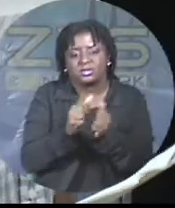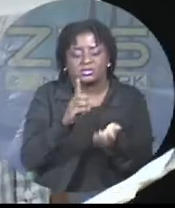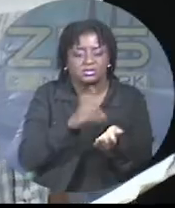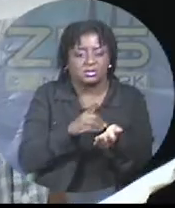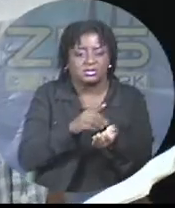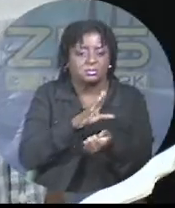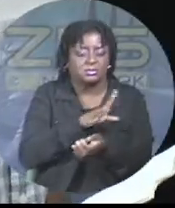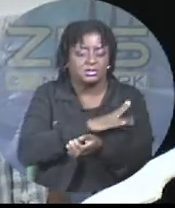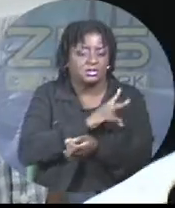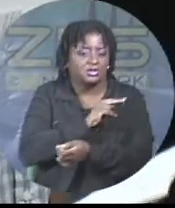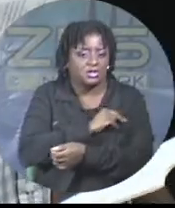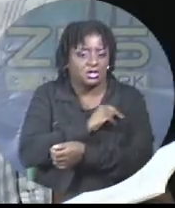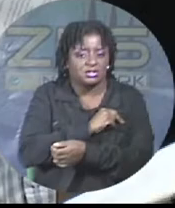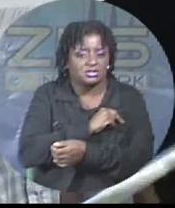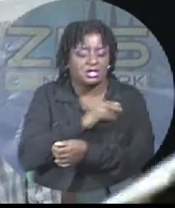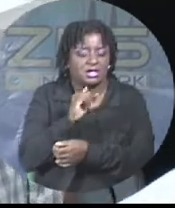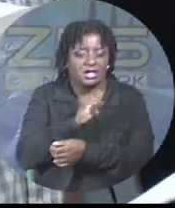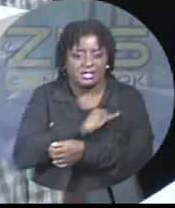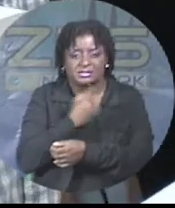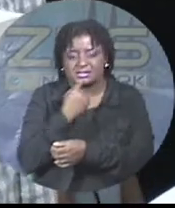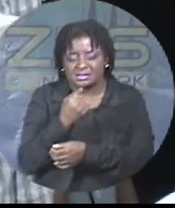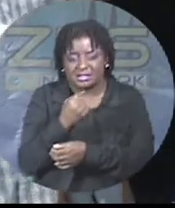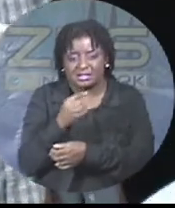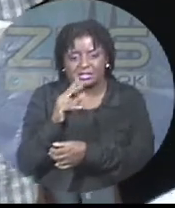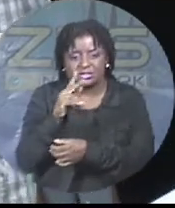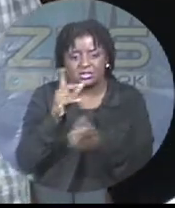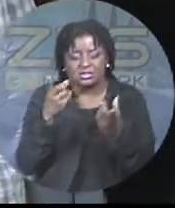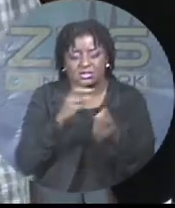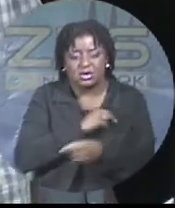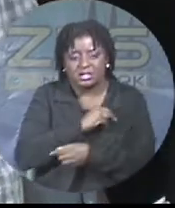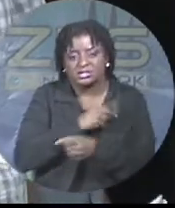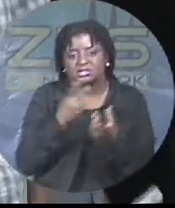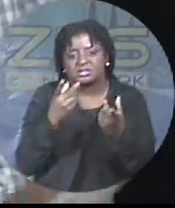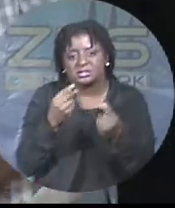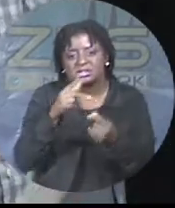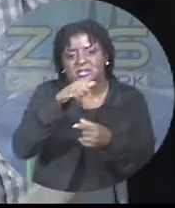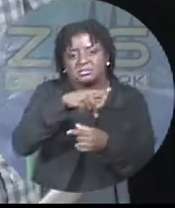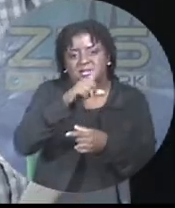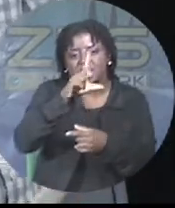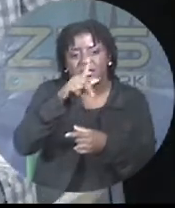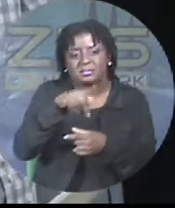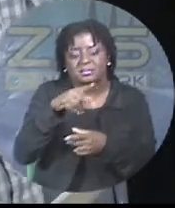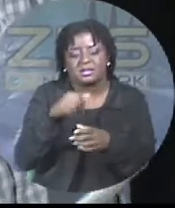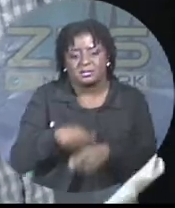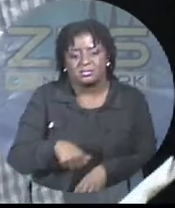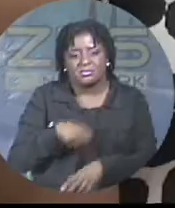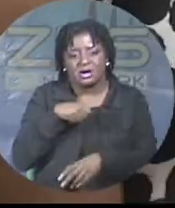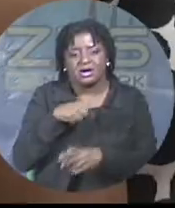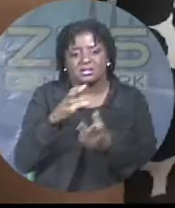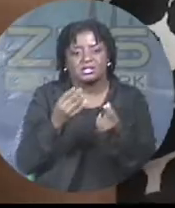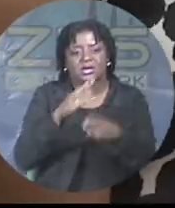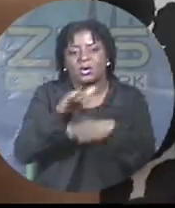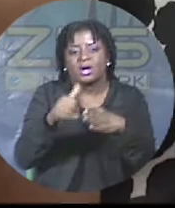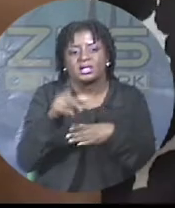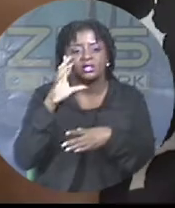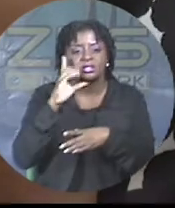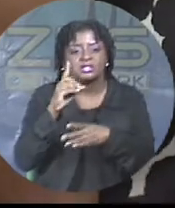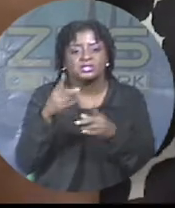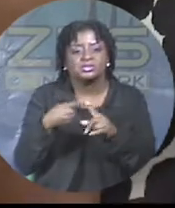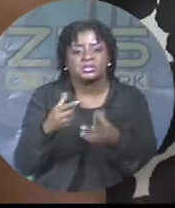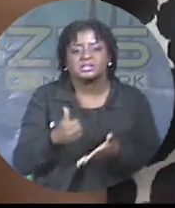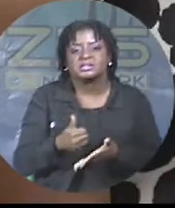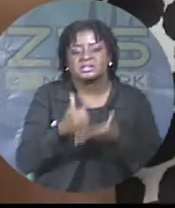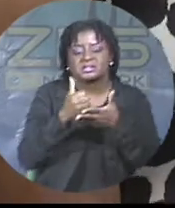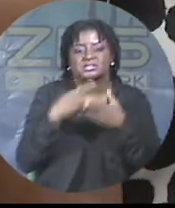that memorial. Isaacs said that Nottage did the PLP proud and did all he could to assist residents of the Bain and